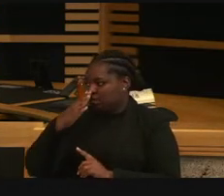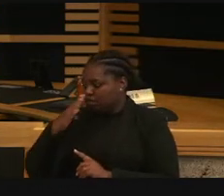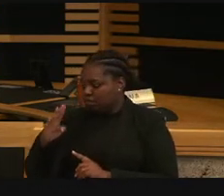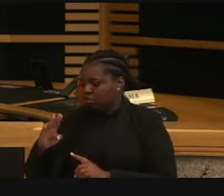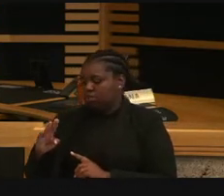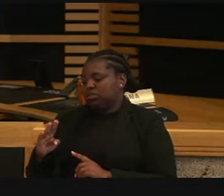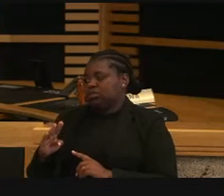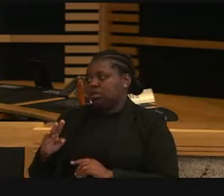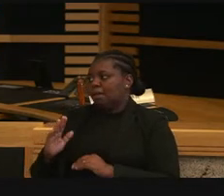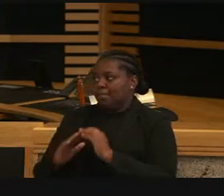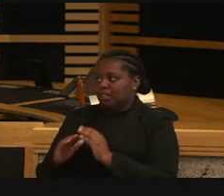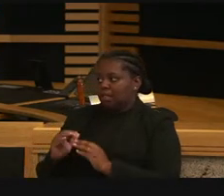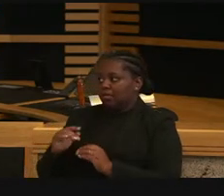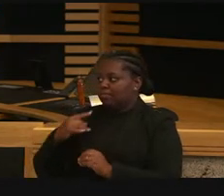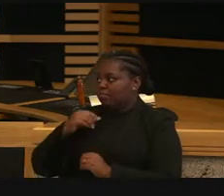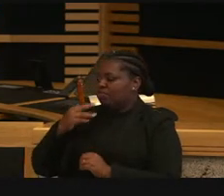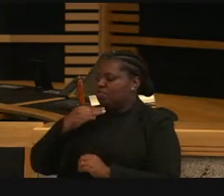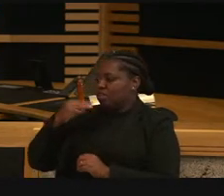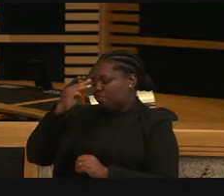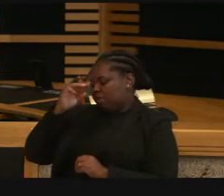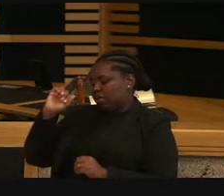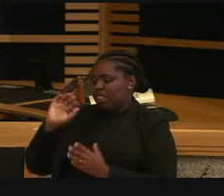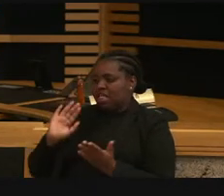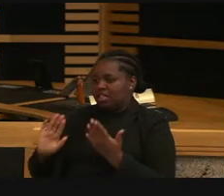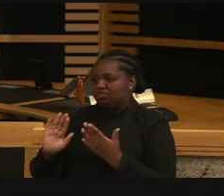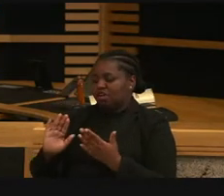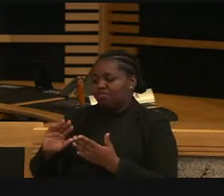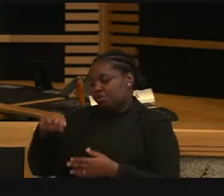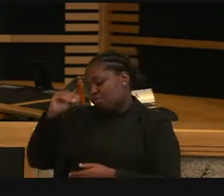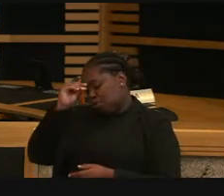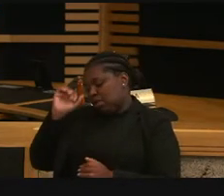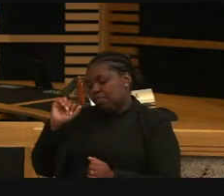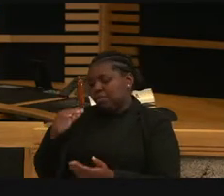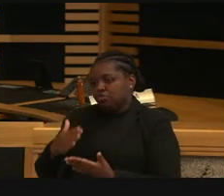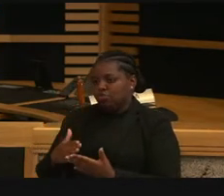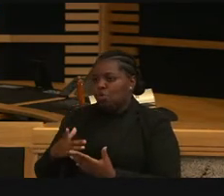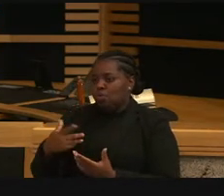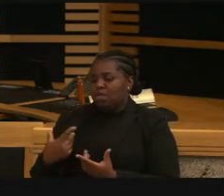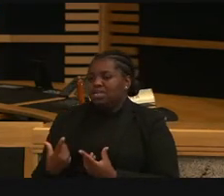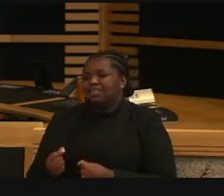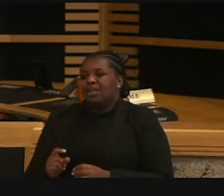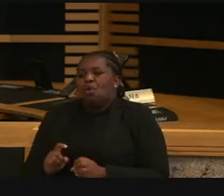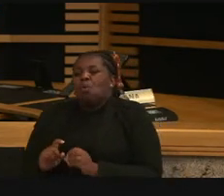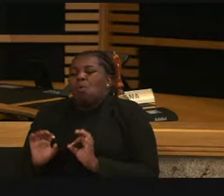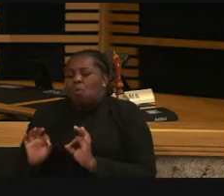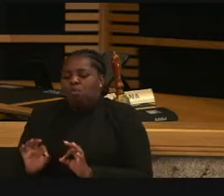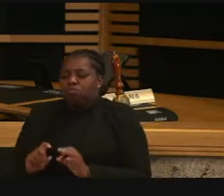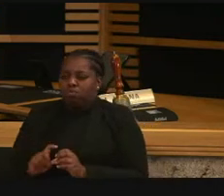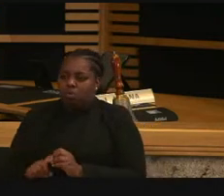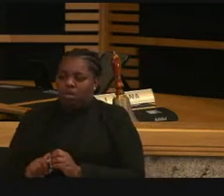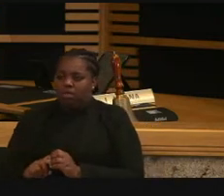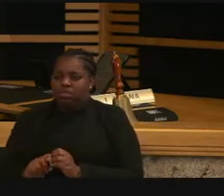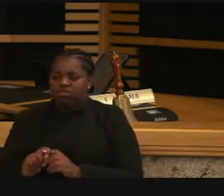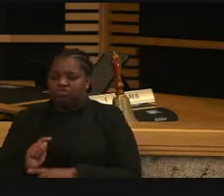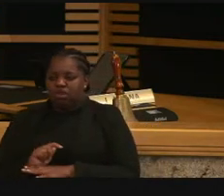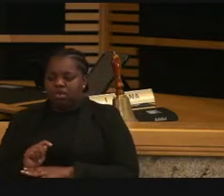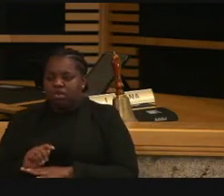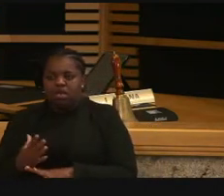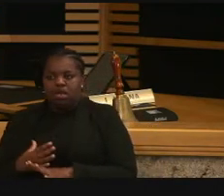positive attitude building on the image of the traffic officers must be done through quality training and never